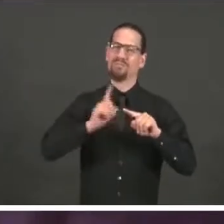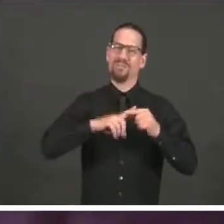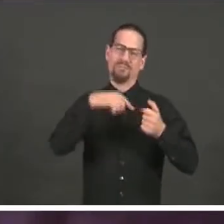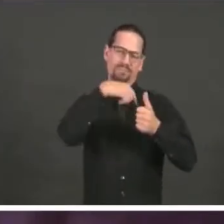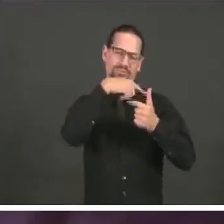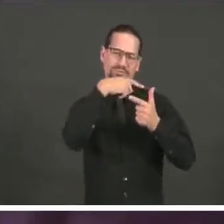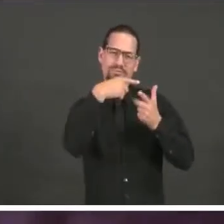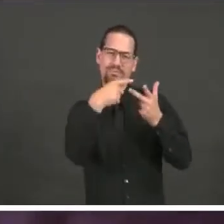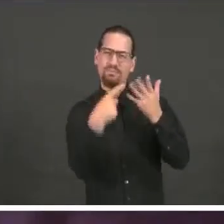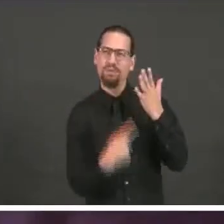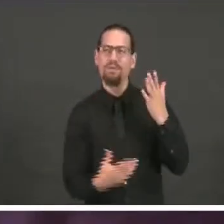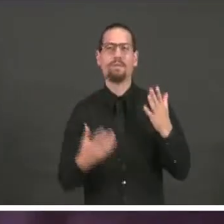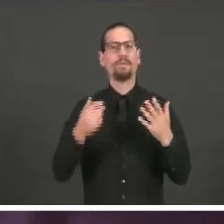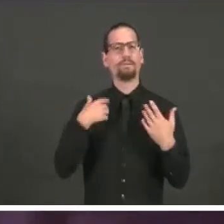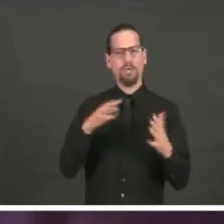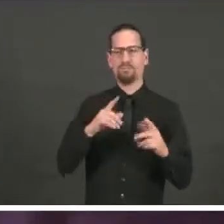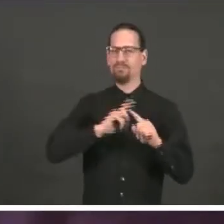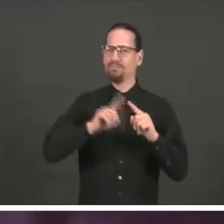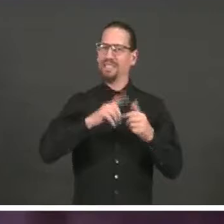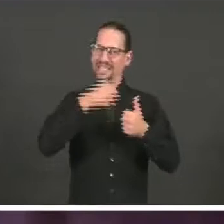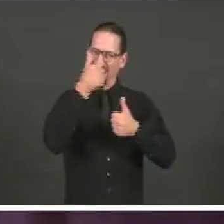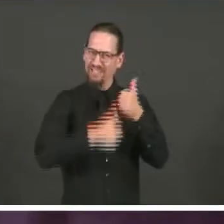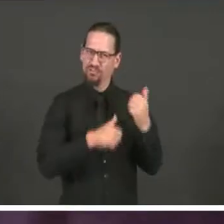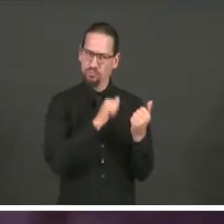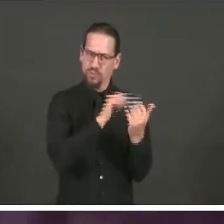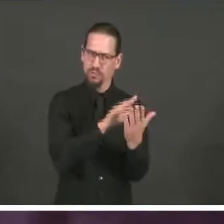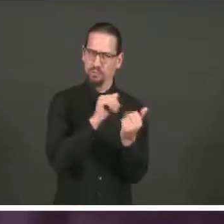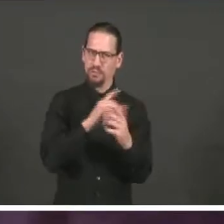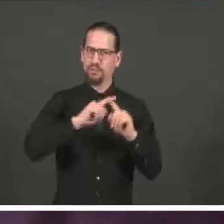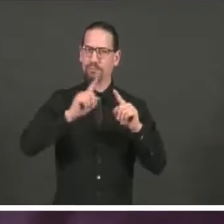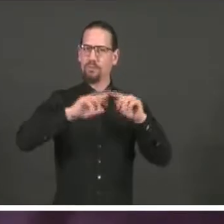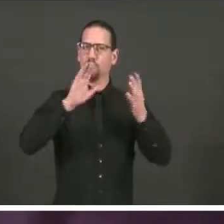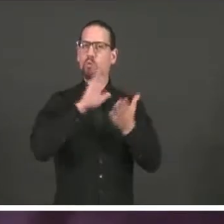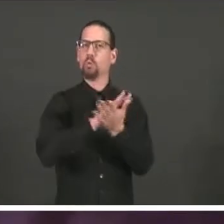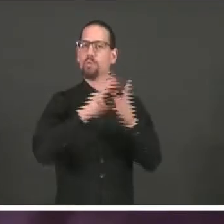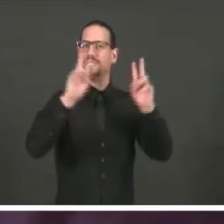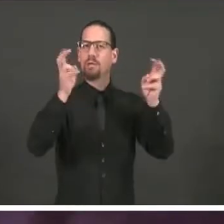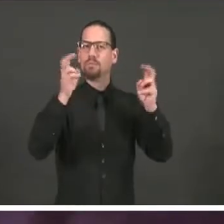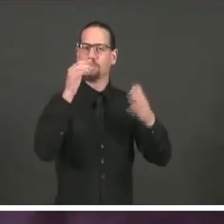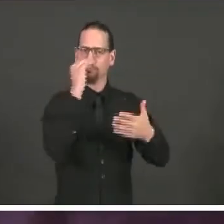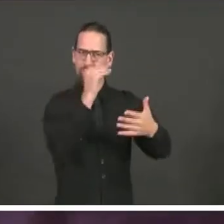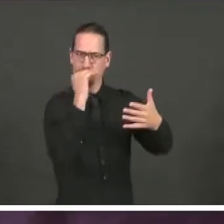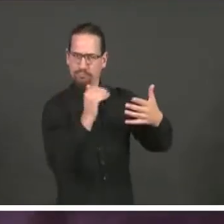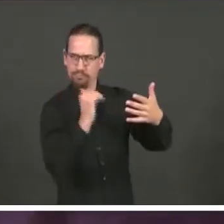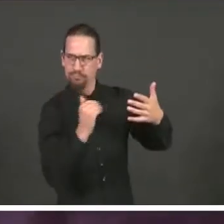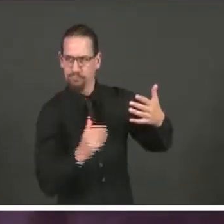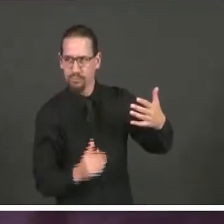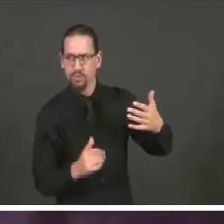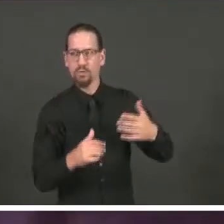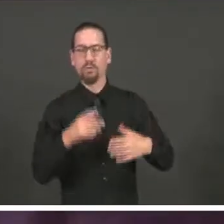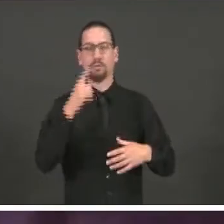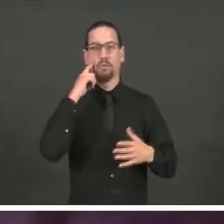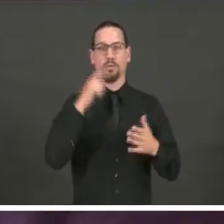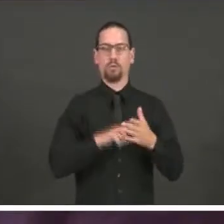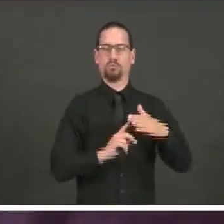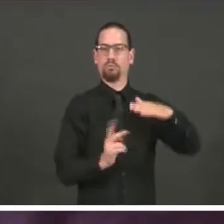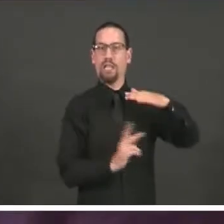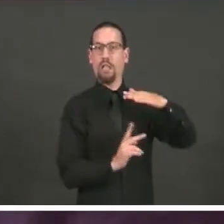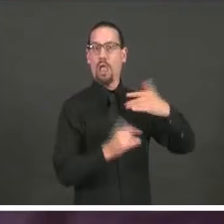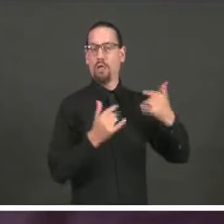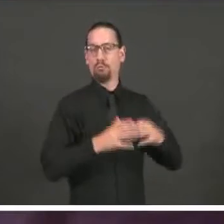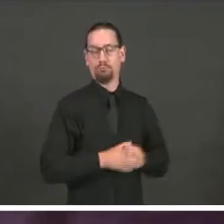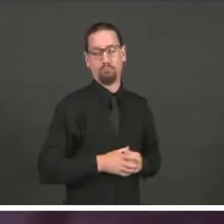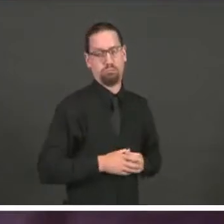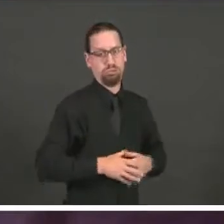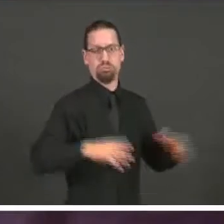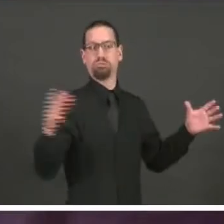we continue to increase the pre-K seats, thanks in large part to Governor's leadership, our program is amongst the